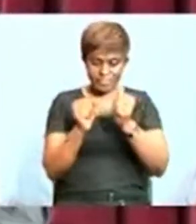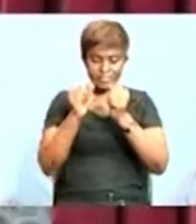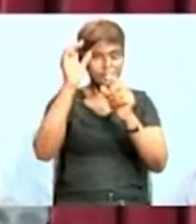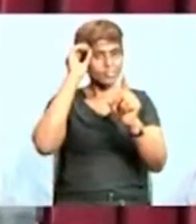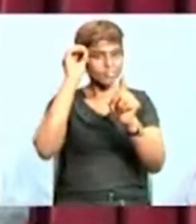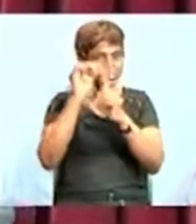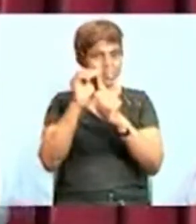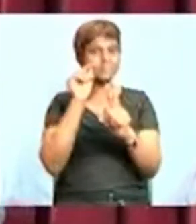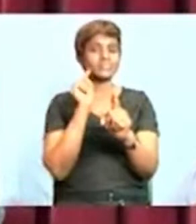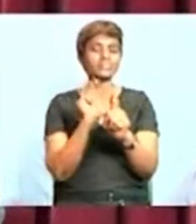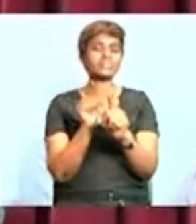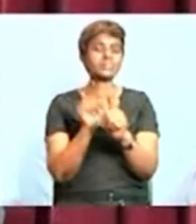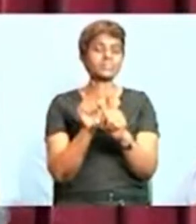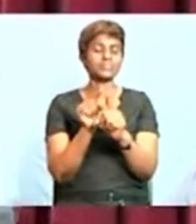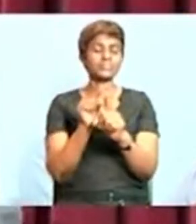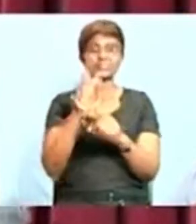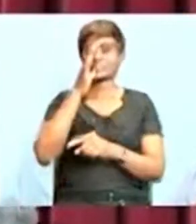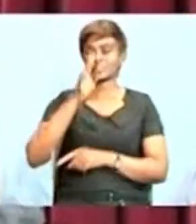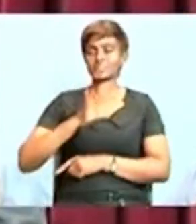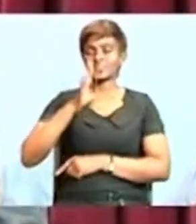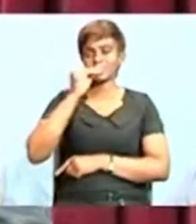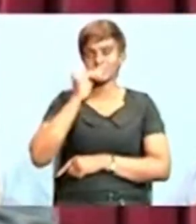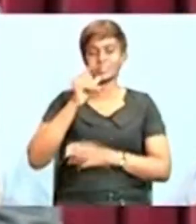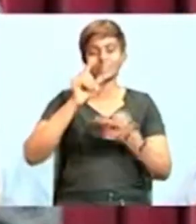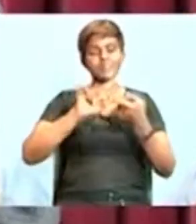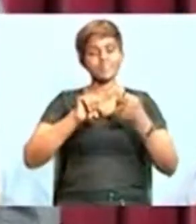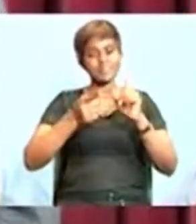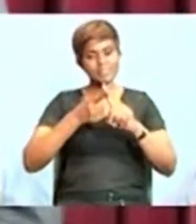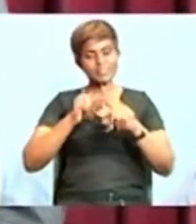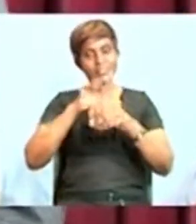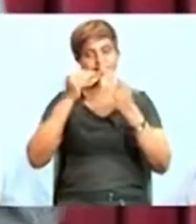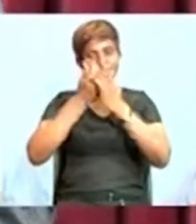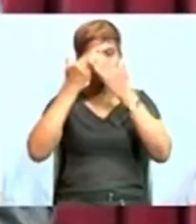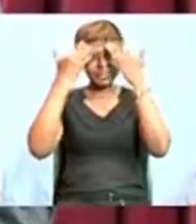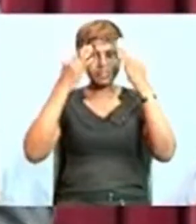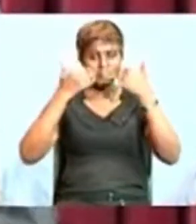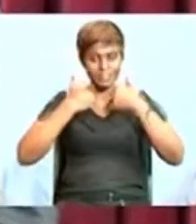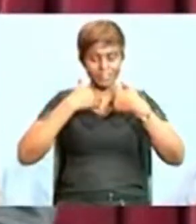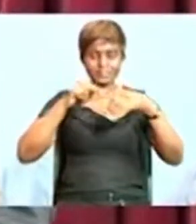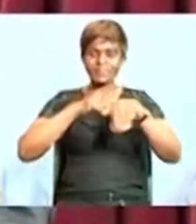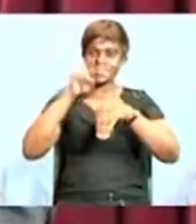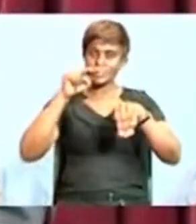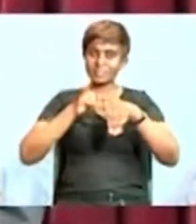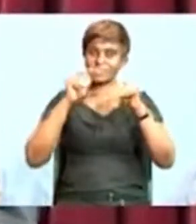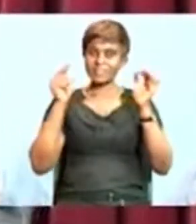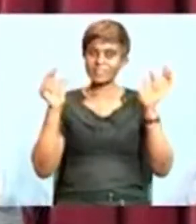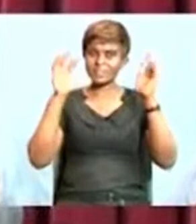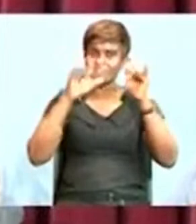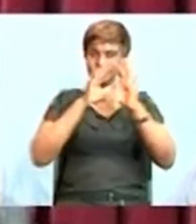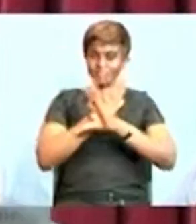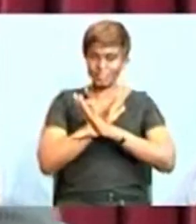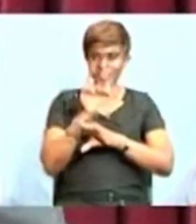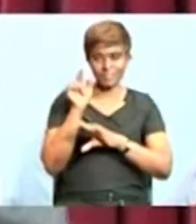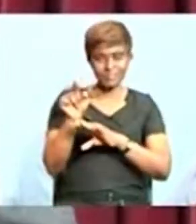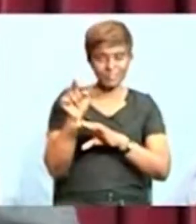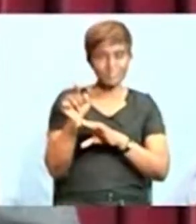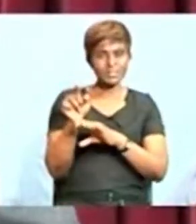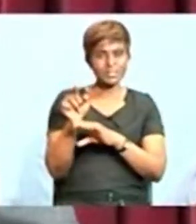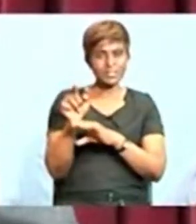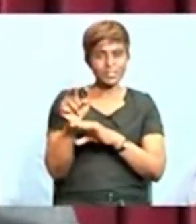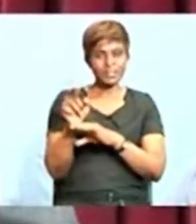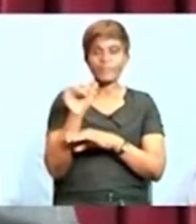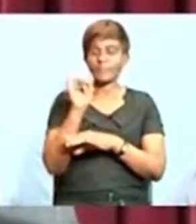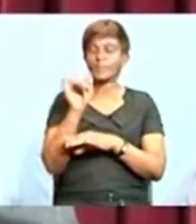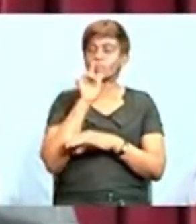objectives. Madam Speaker, colleagues, as you may be aware, the National Assembly of Zambia remains as